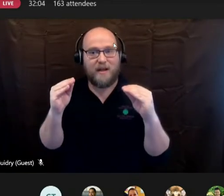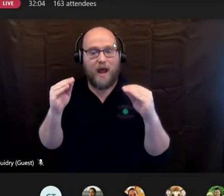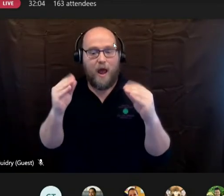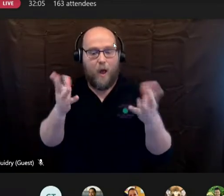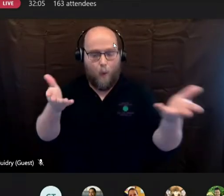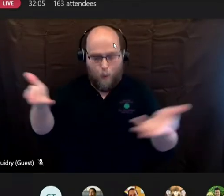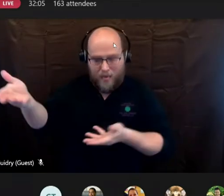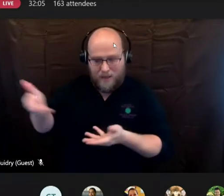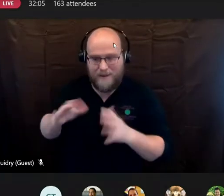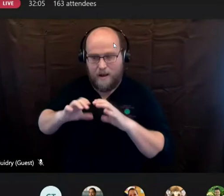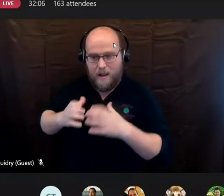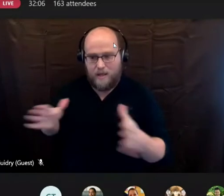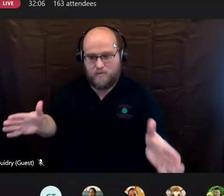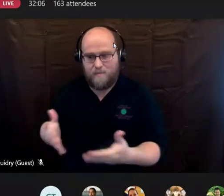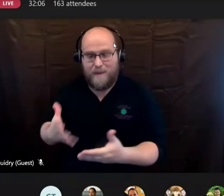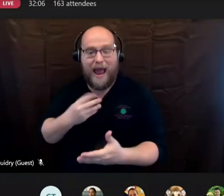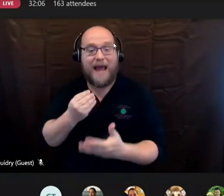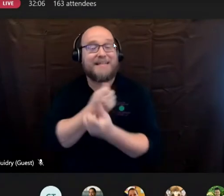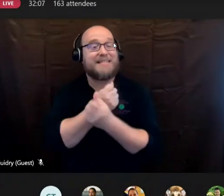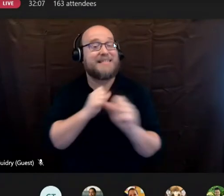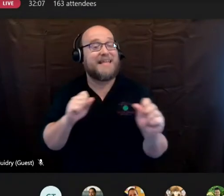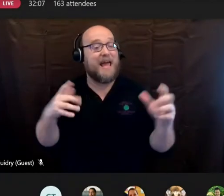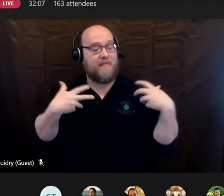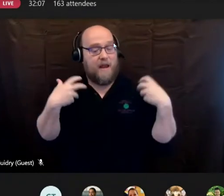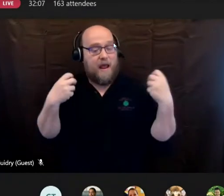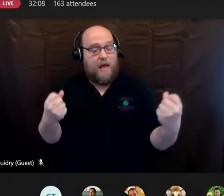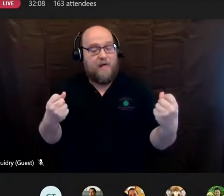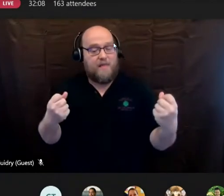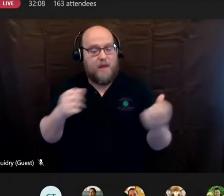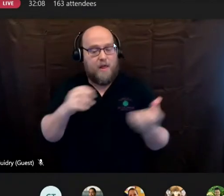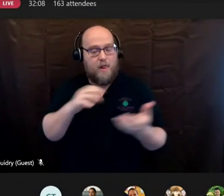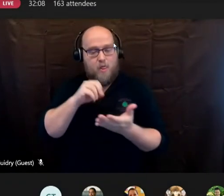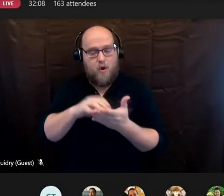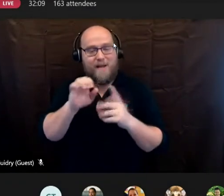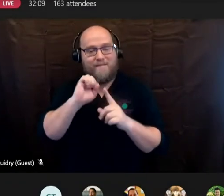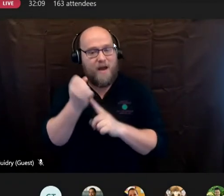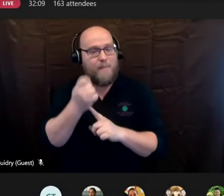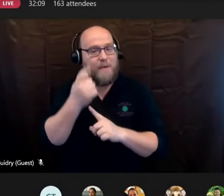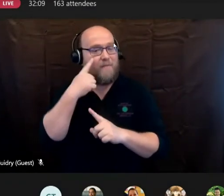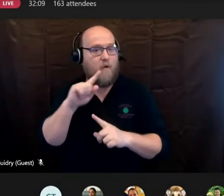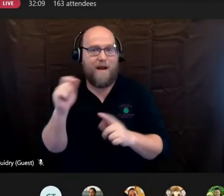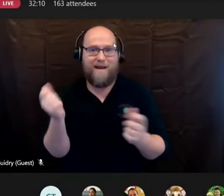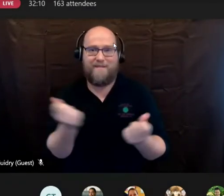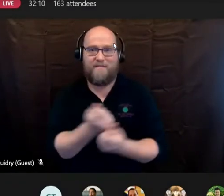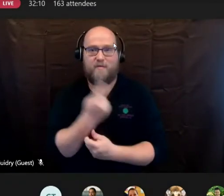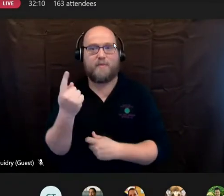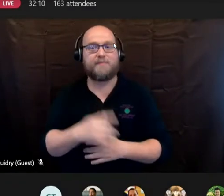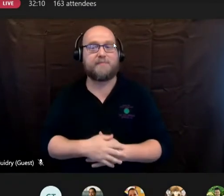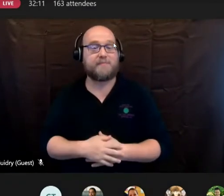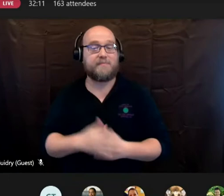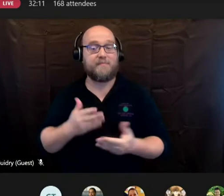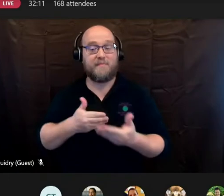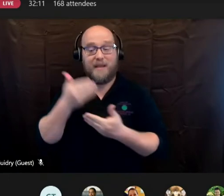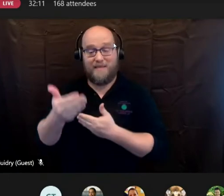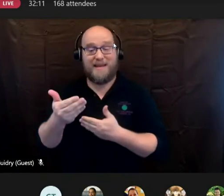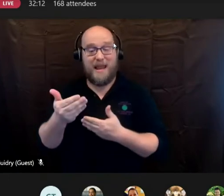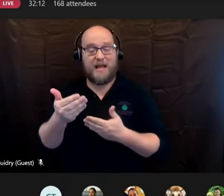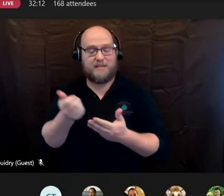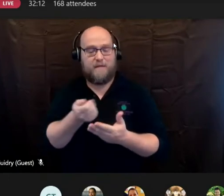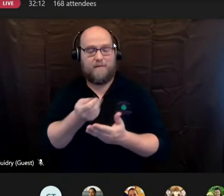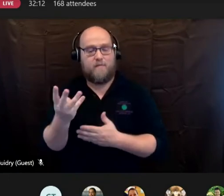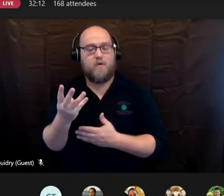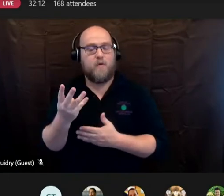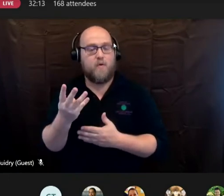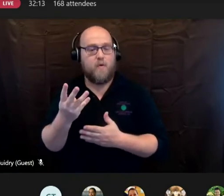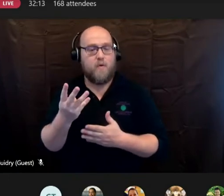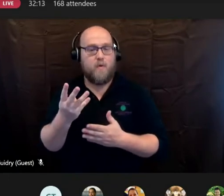learning environments for everyone. These next few months will be a heavy lift, to engage that cliche. There's a lot of work that